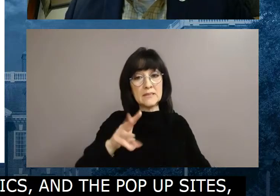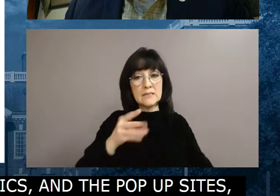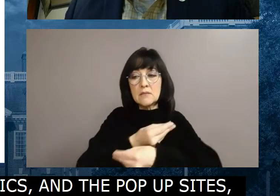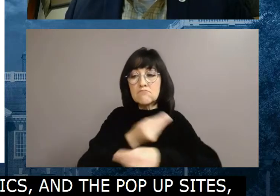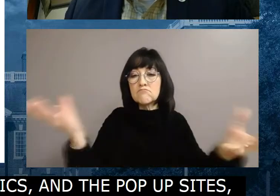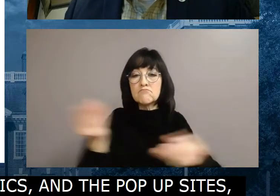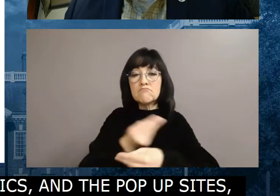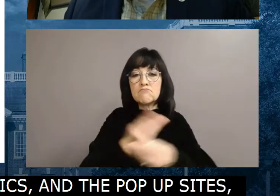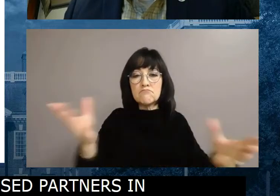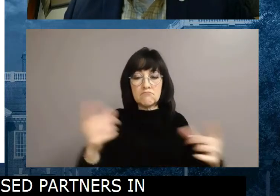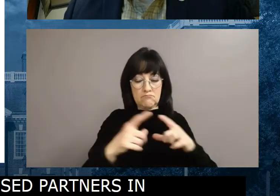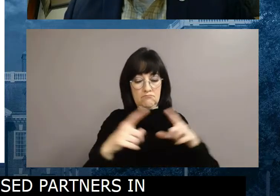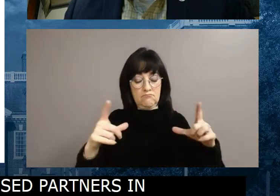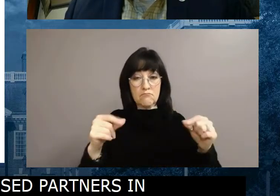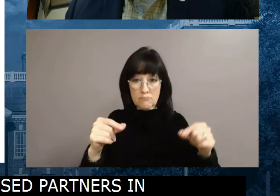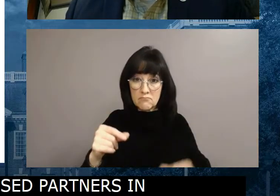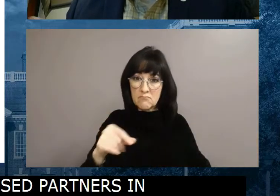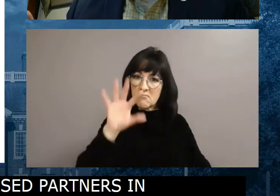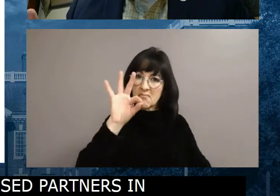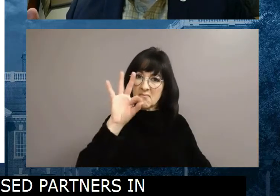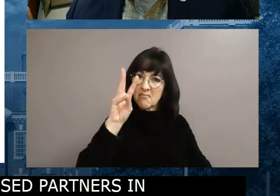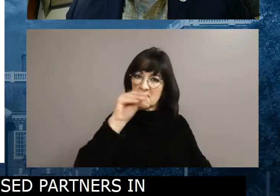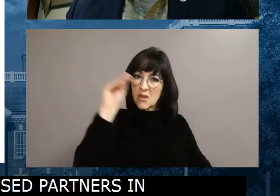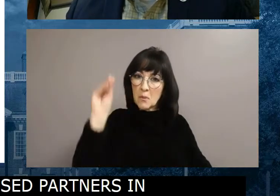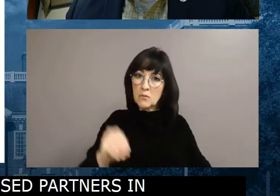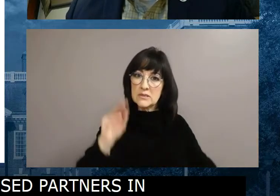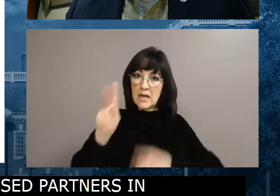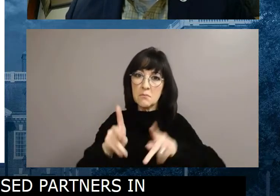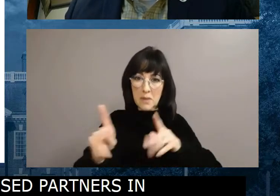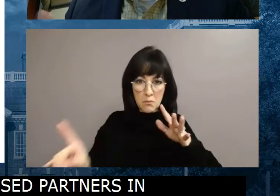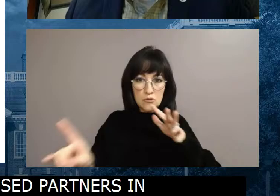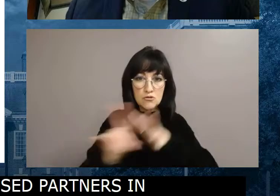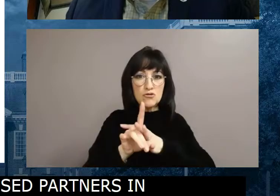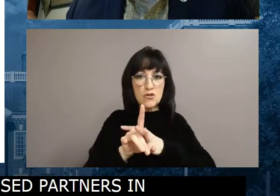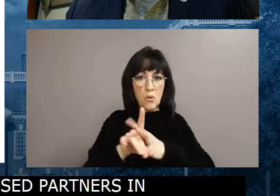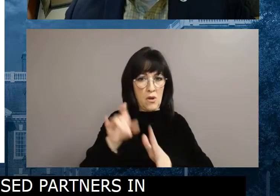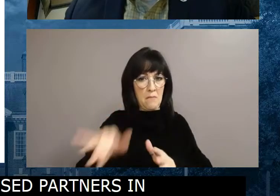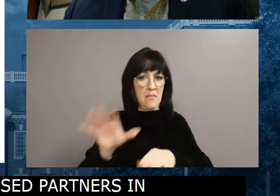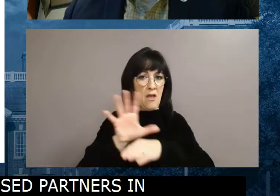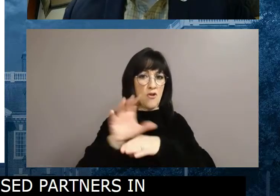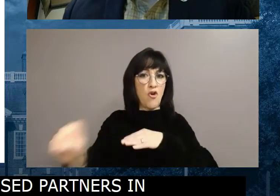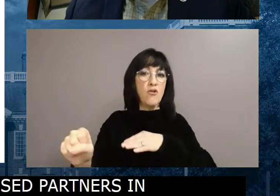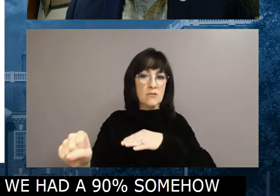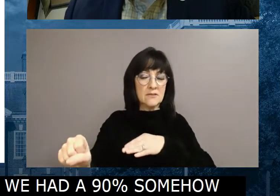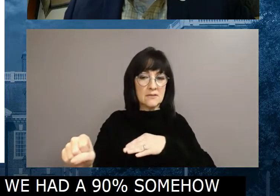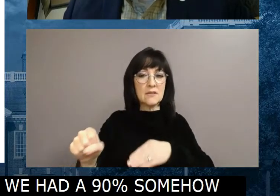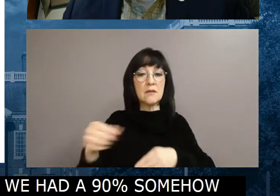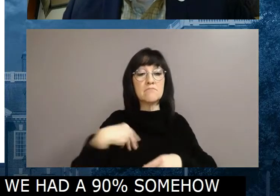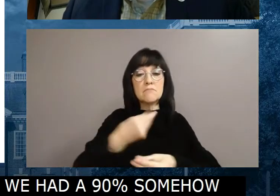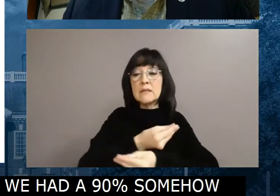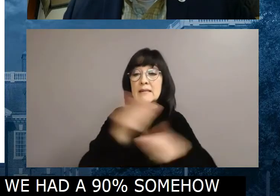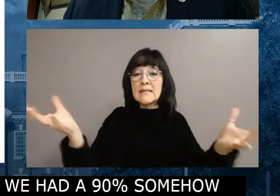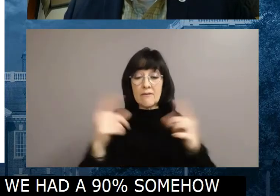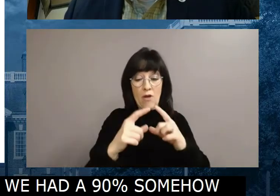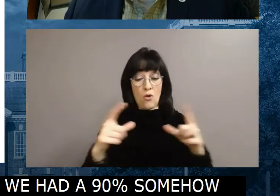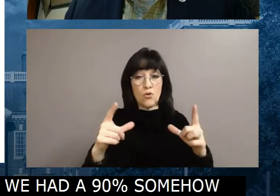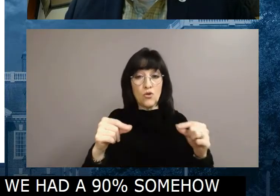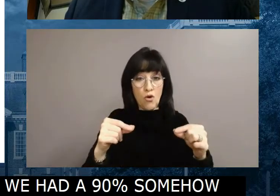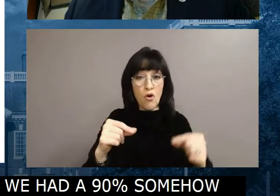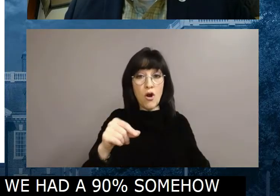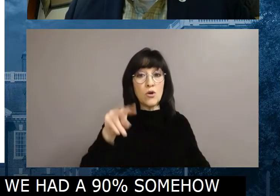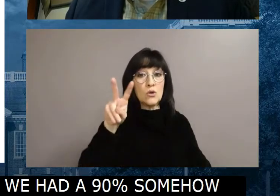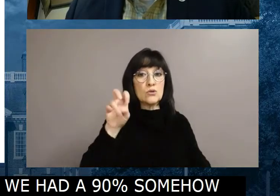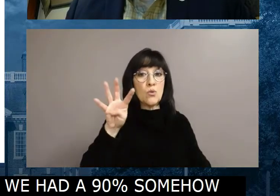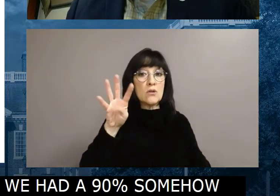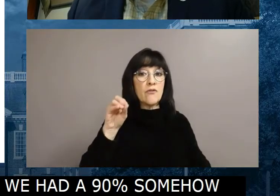96% show-up rate, which is awesome. So that means, 240 some people that got those cards showed up to the site to